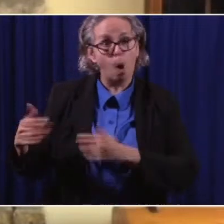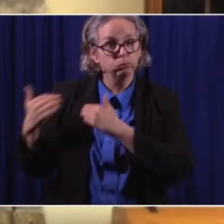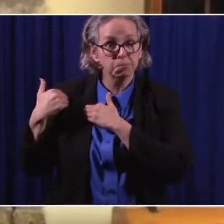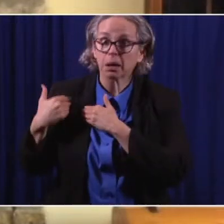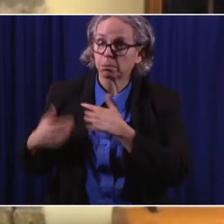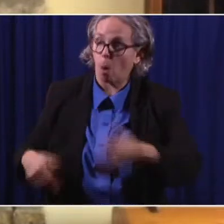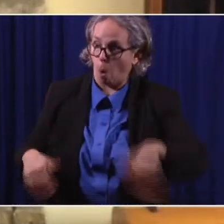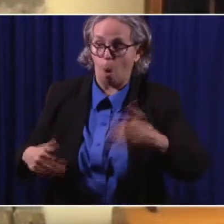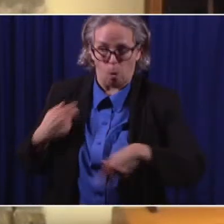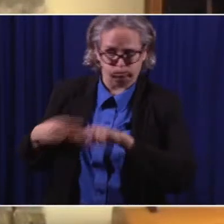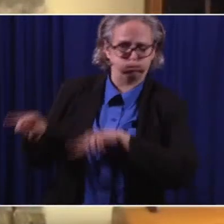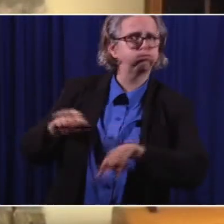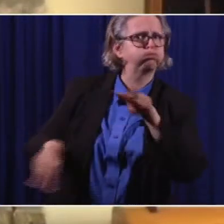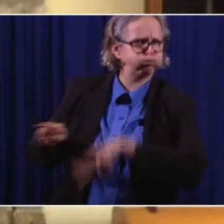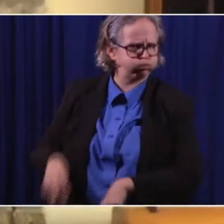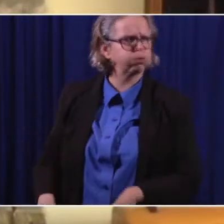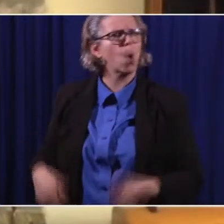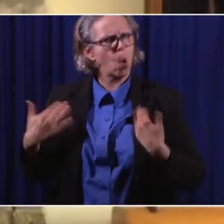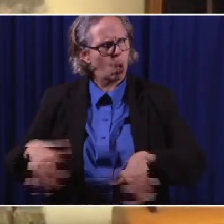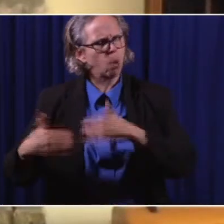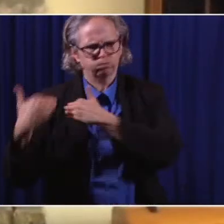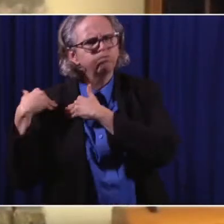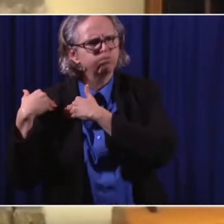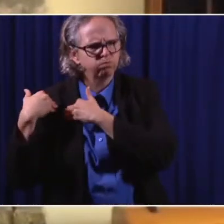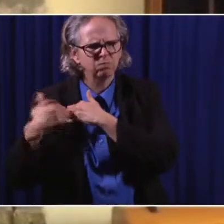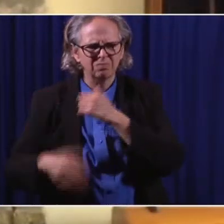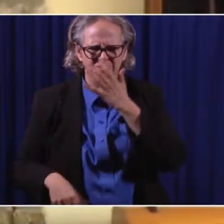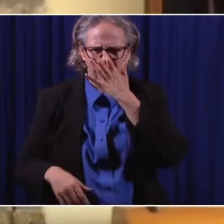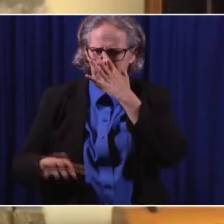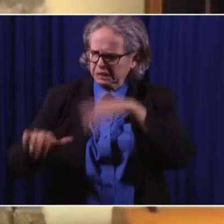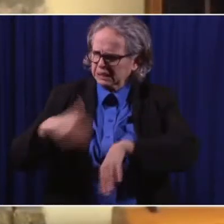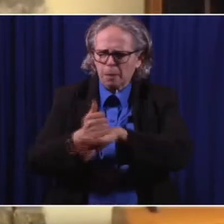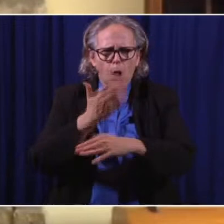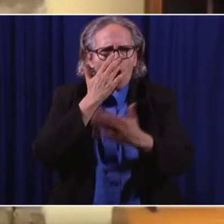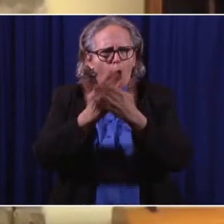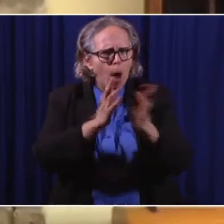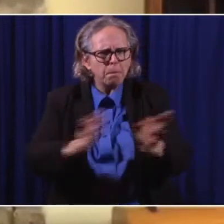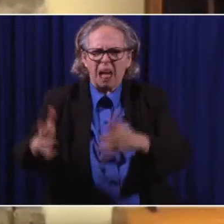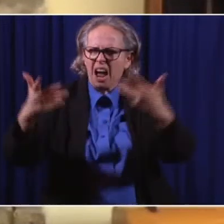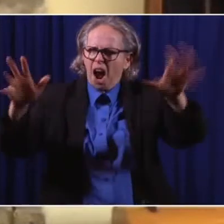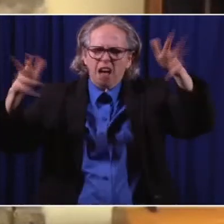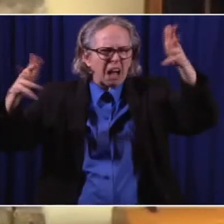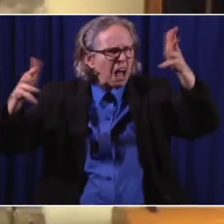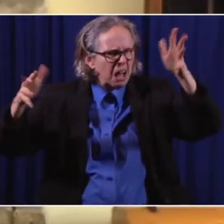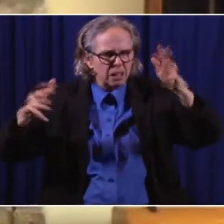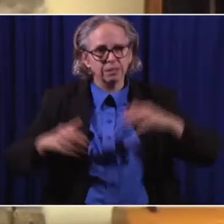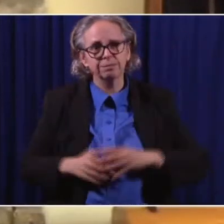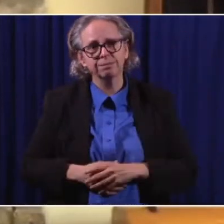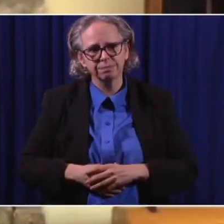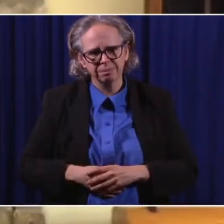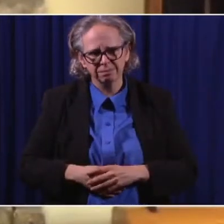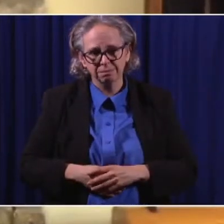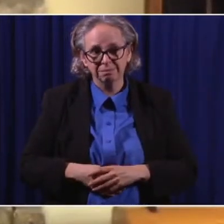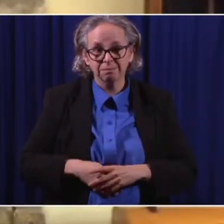all the way through in regard to how they deal with it. It doesn't mean they might not have a spread. But again, the